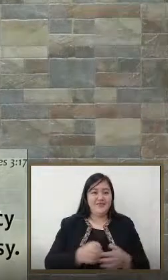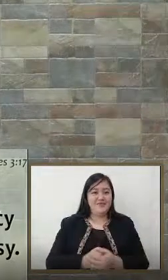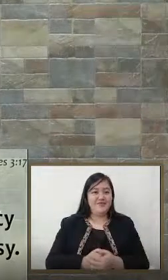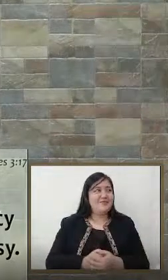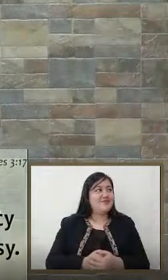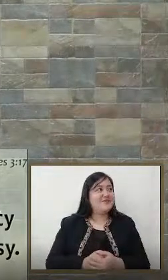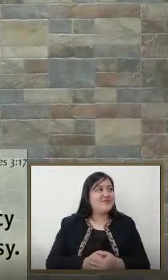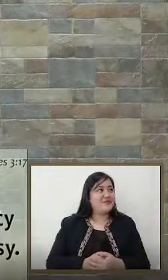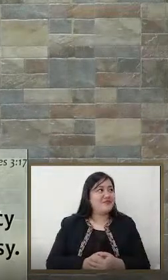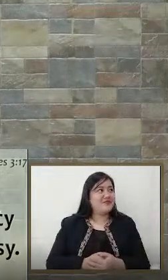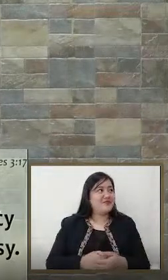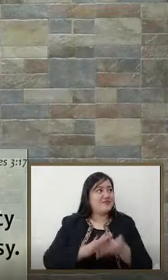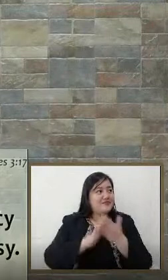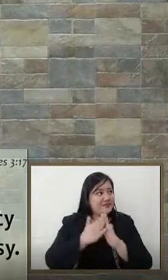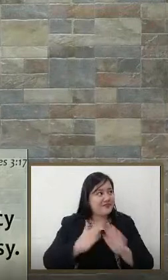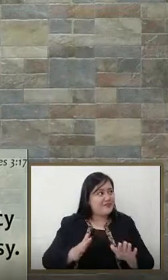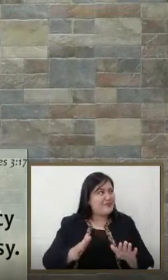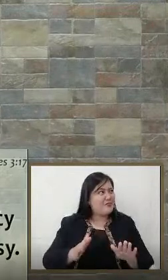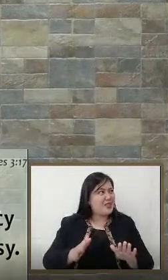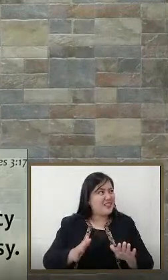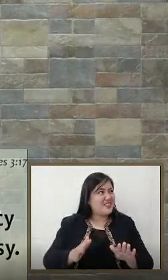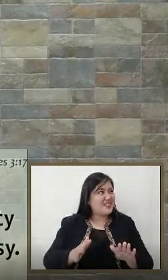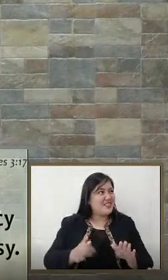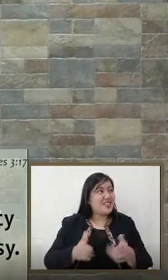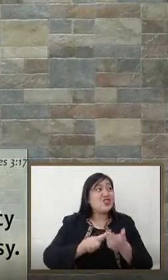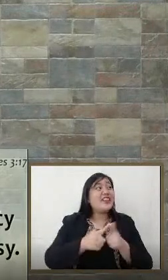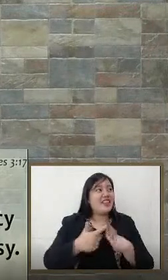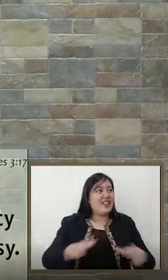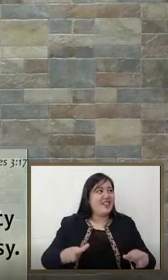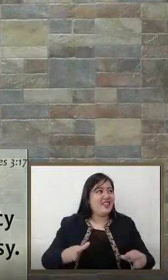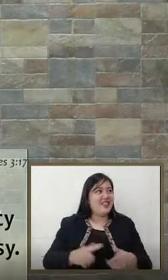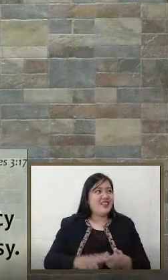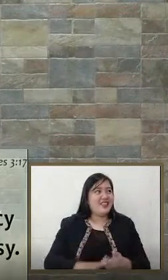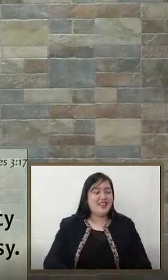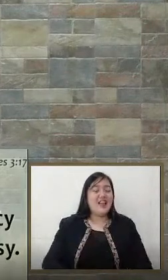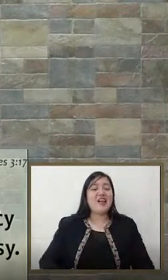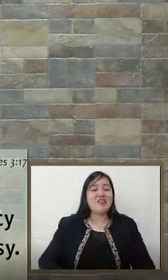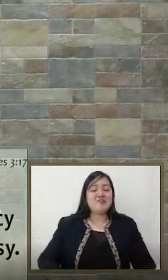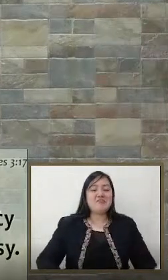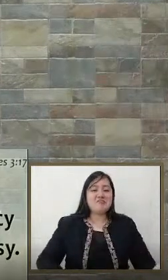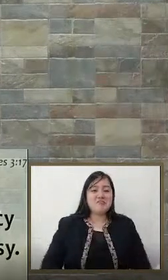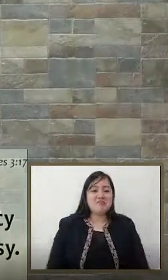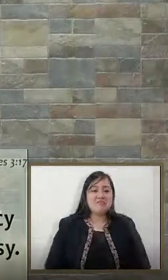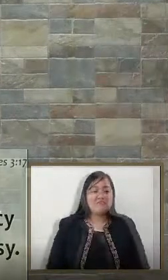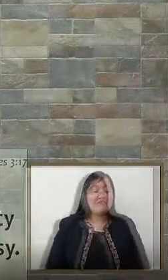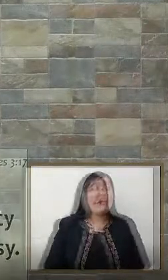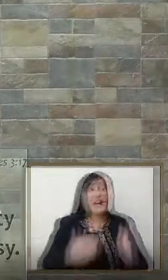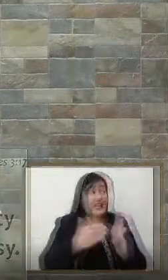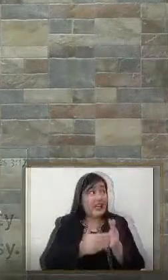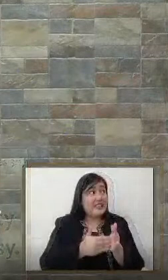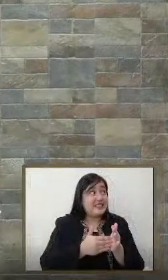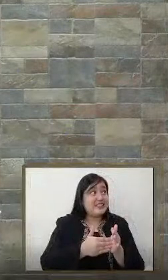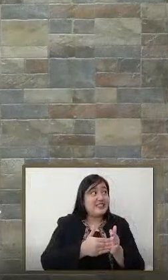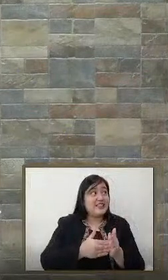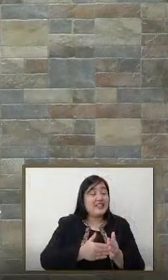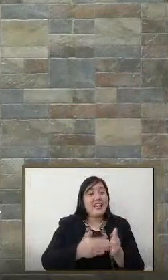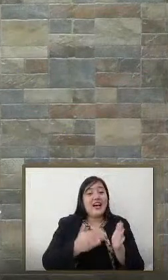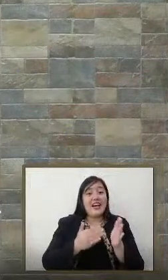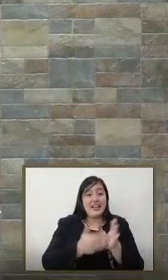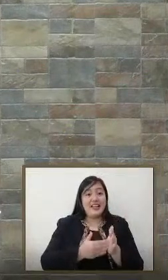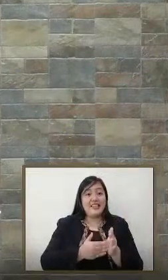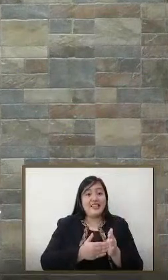Gentle. Maayos. You see, do you understand? Alam naman po natin, may mga tao na nasasaktan pagka nagsalita ka ng